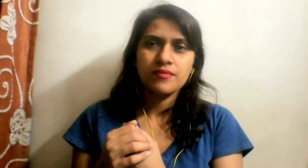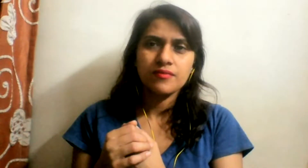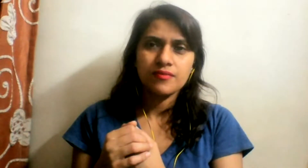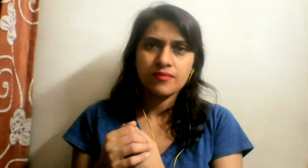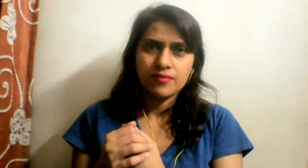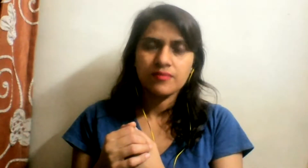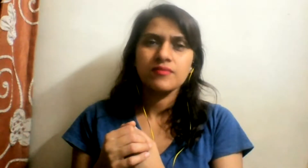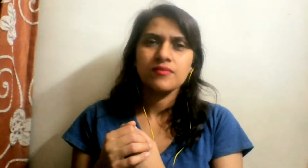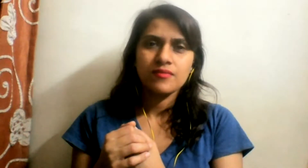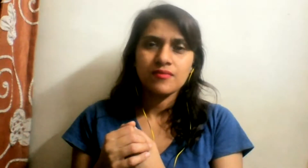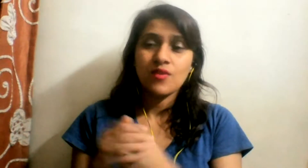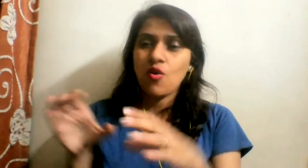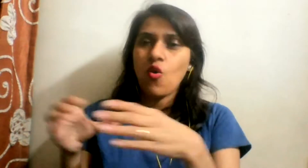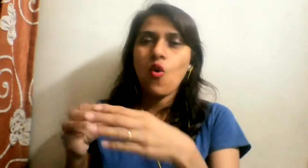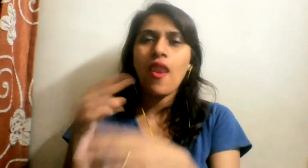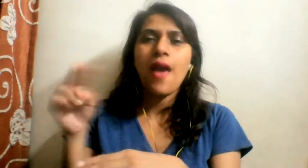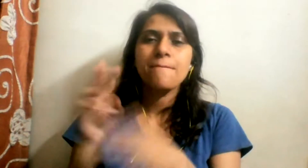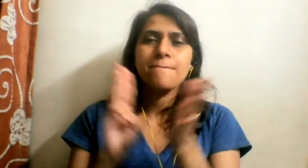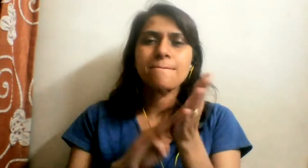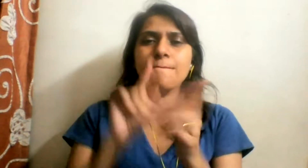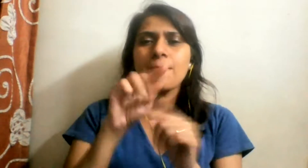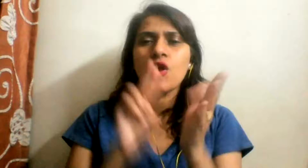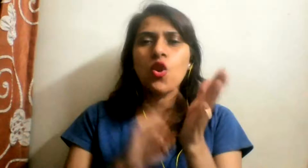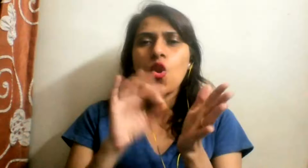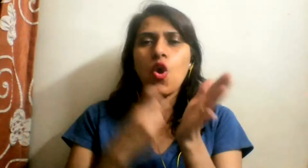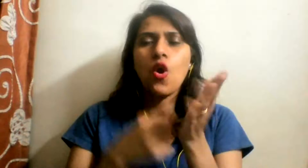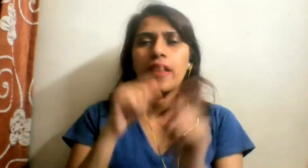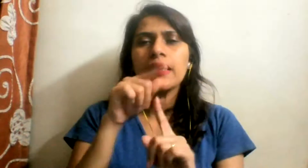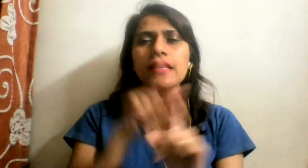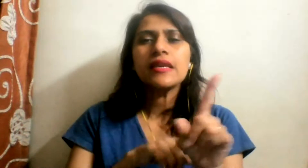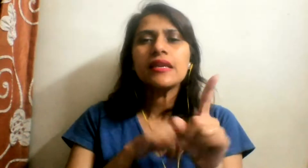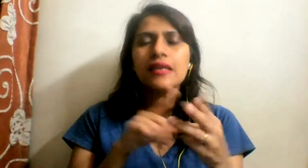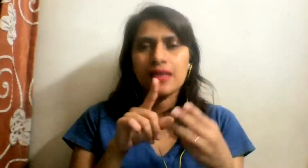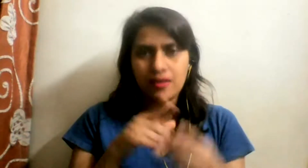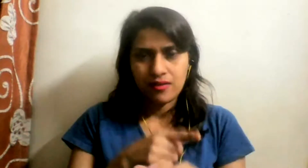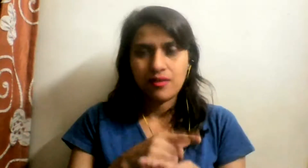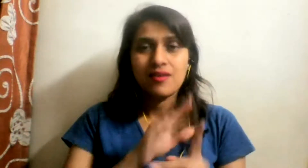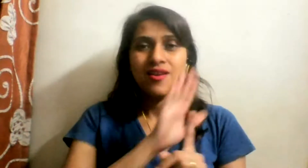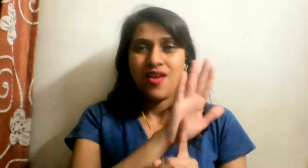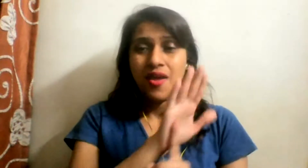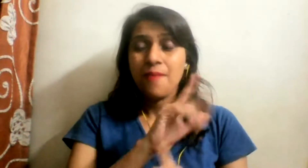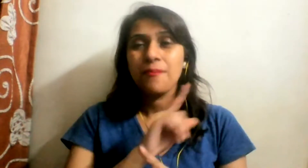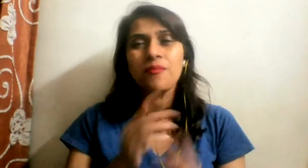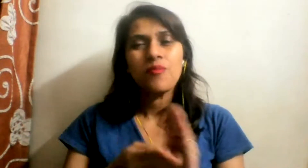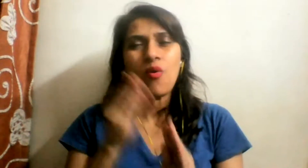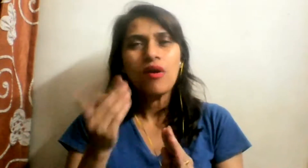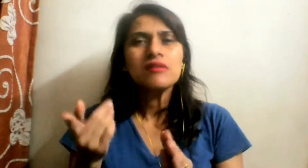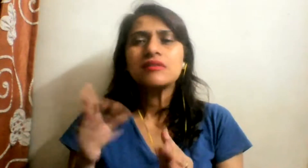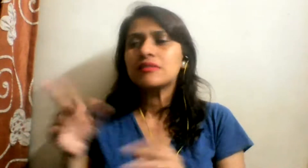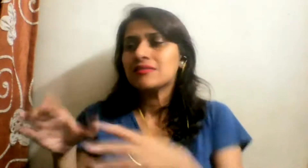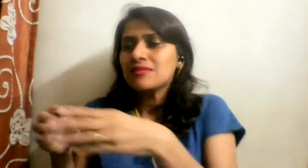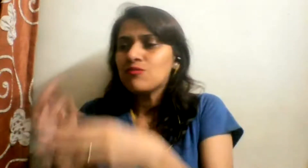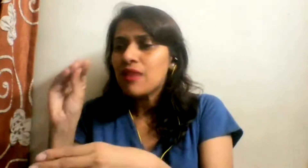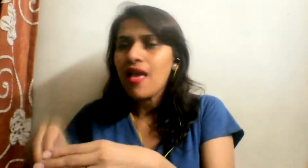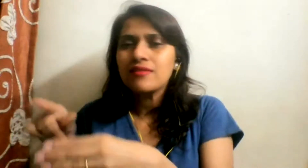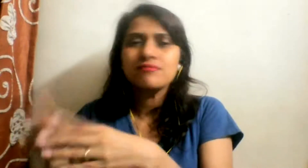the minority groups of the community get addressed, get all these services, because every individual have